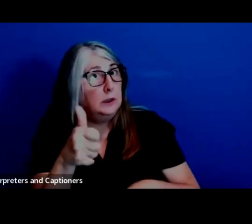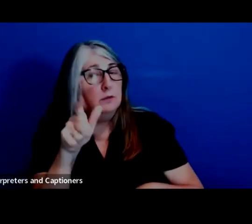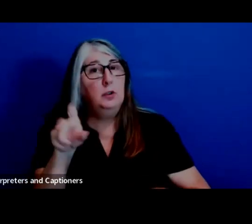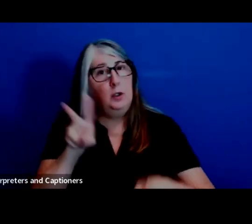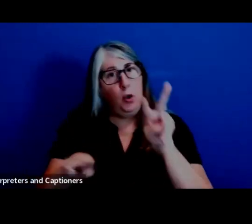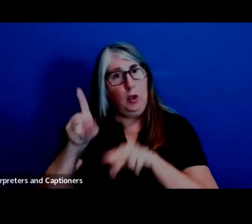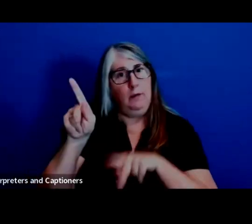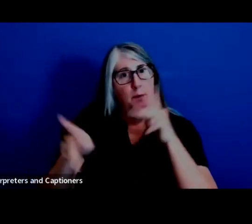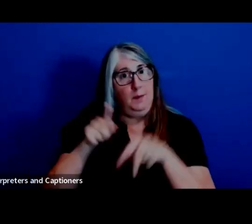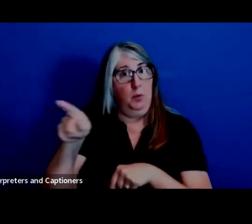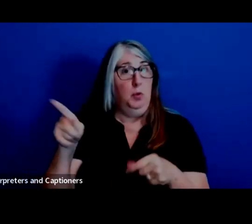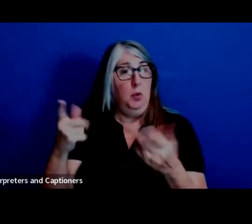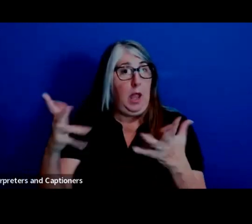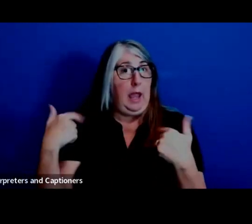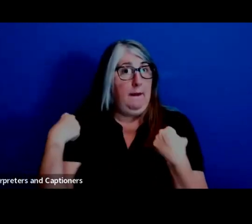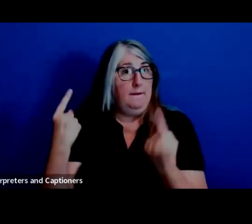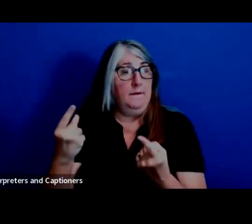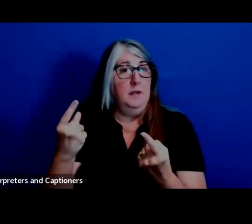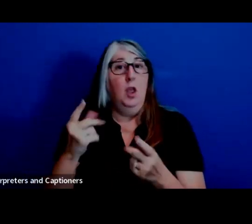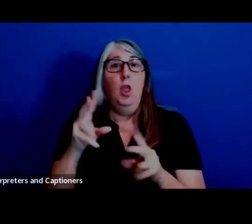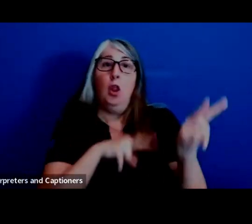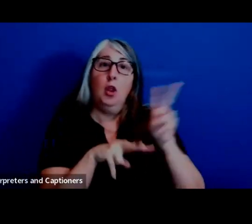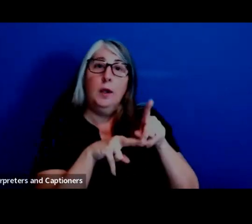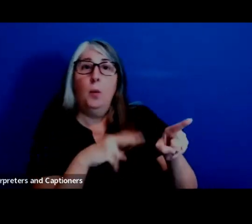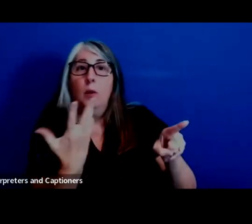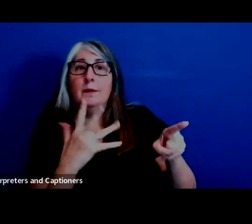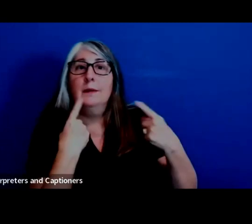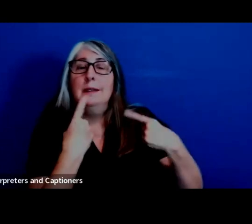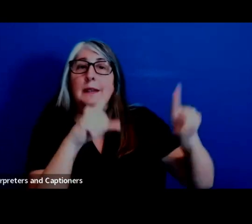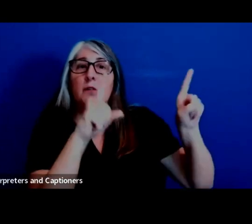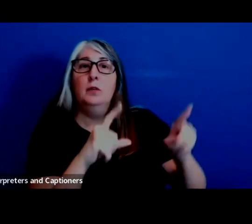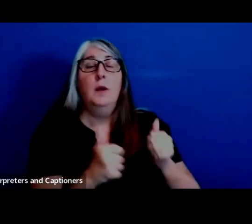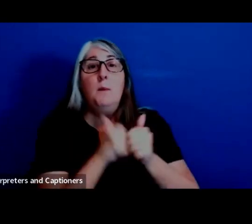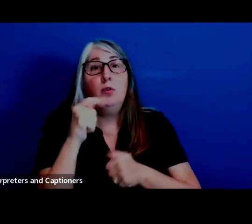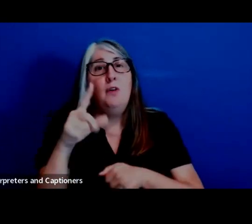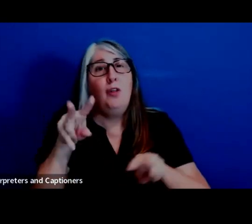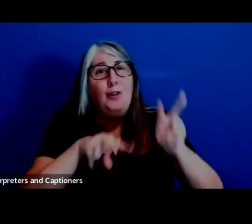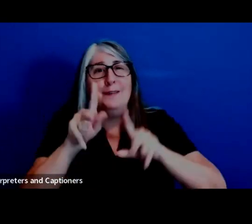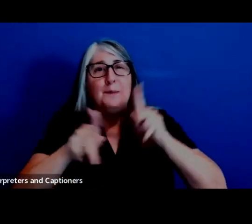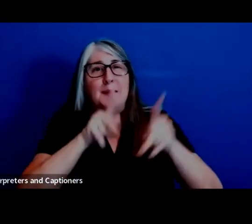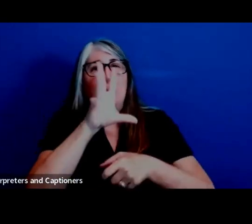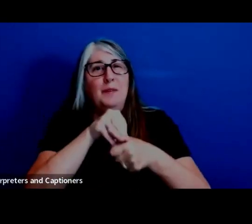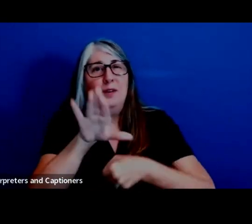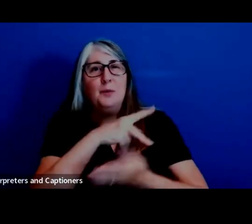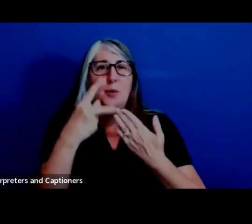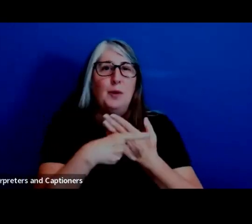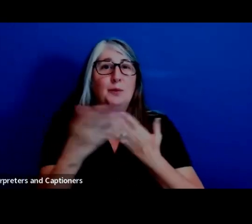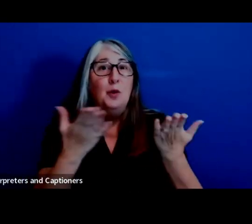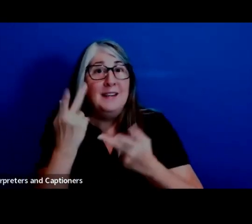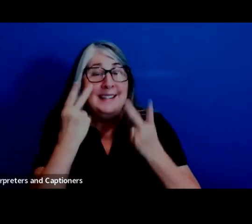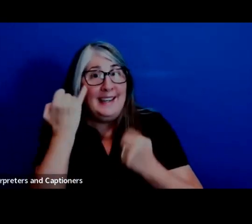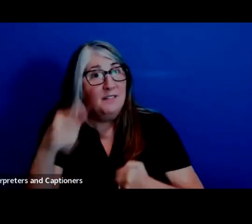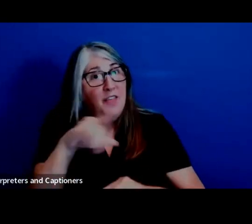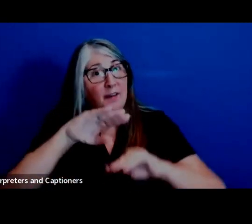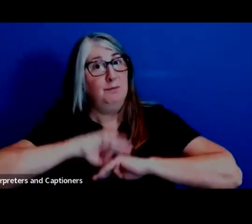who have, look at things that are successful. And most of all, look at if the people in your programs and services are happy. Get